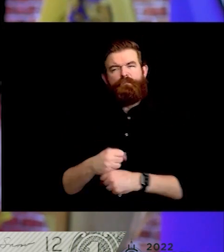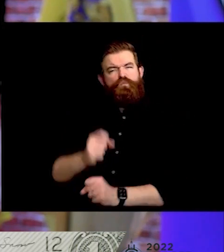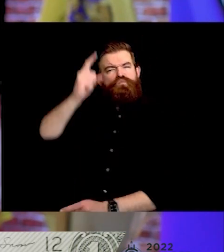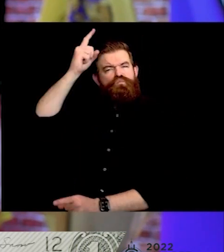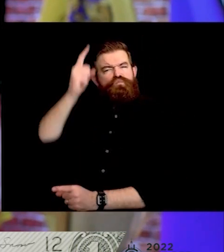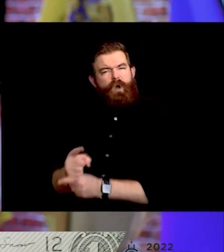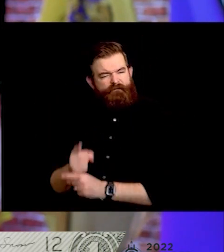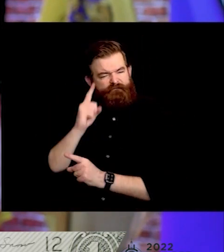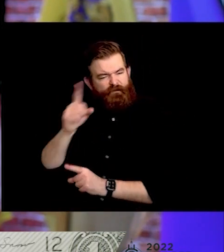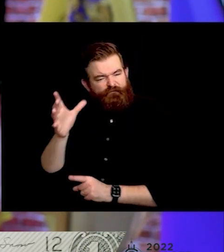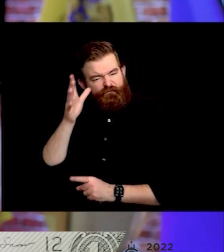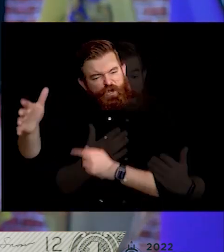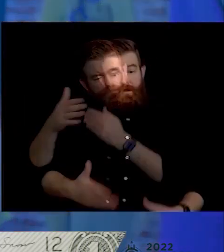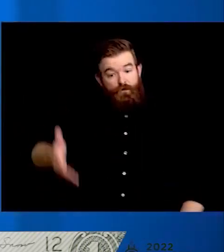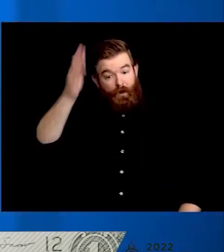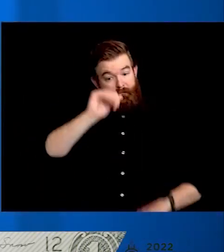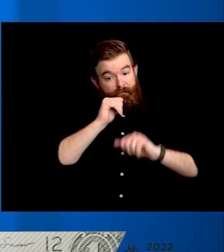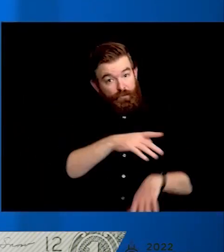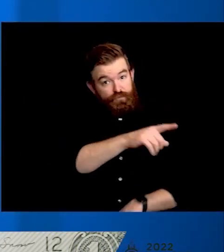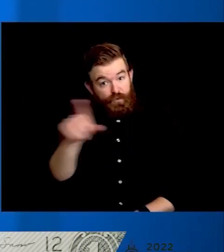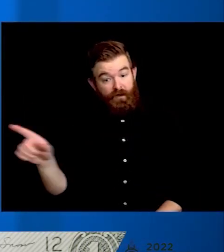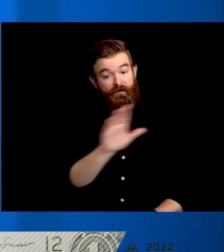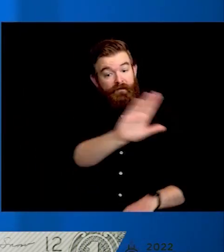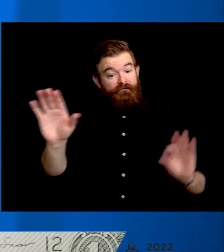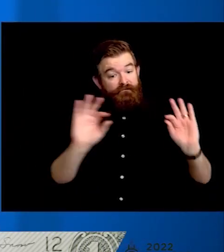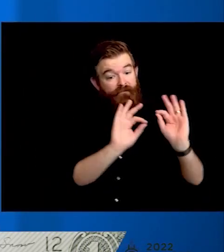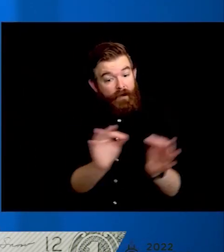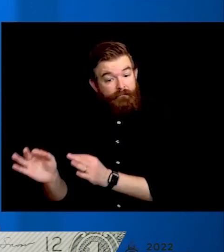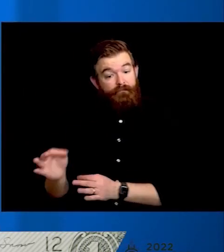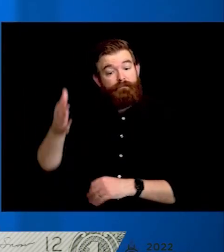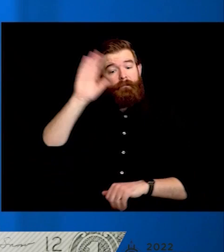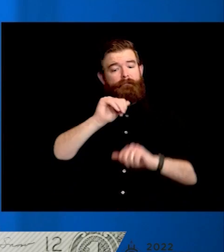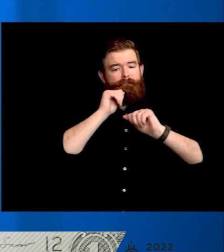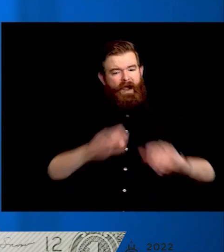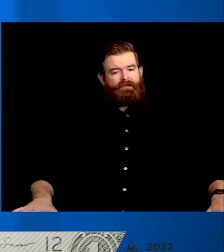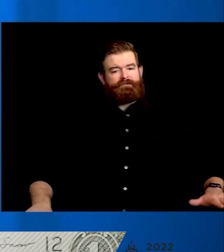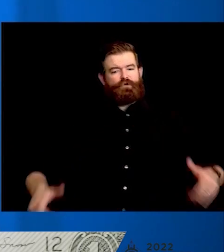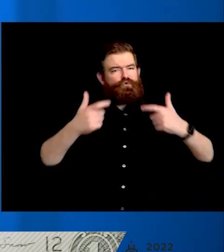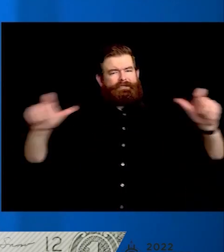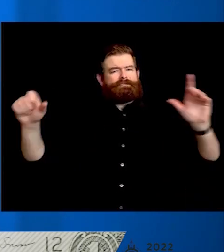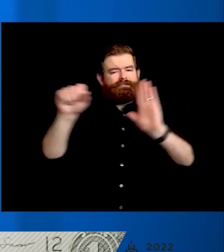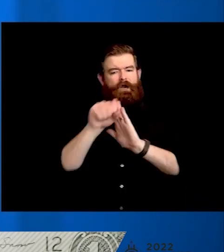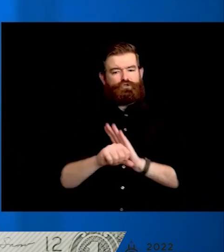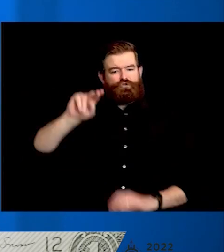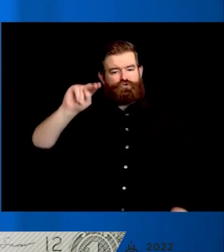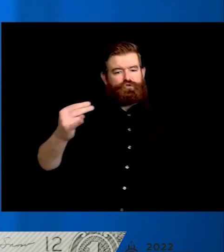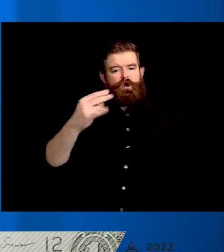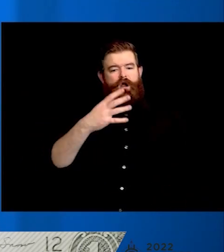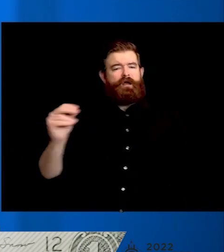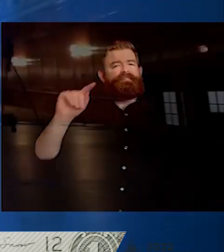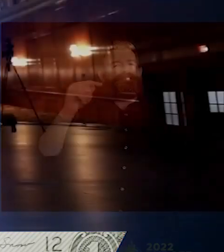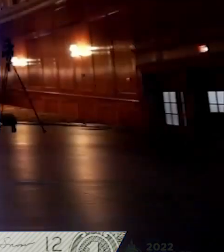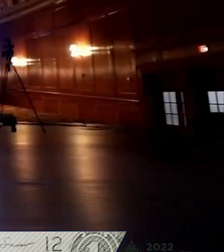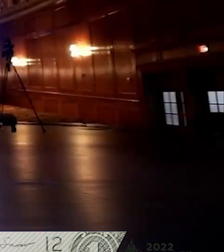Oroho mentioned, that government is smaller than when we took office. And, you know, maybe the most shocking was